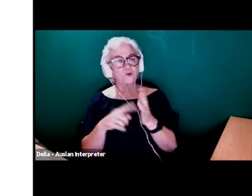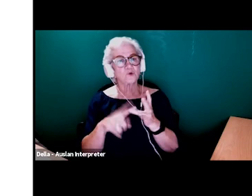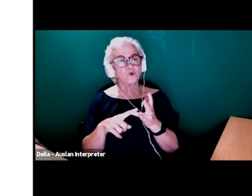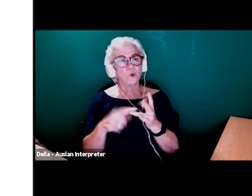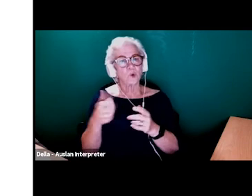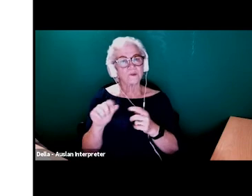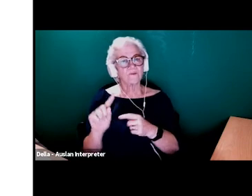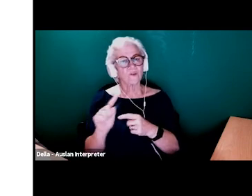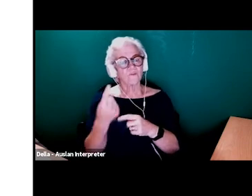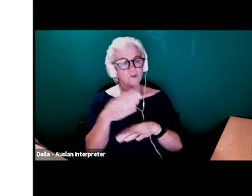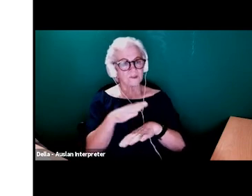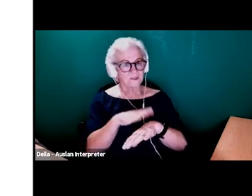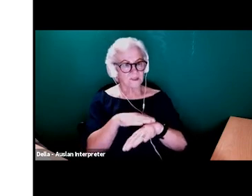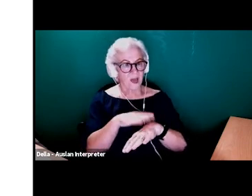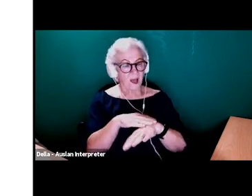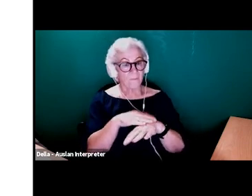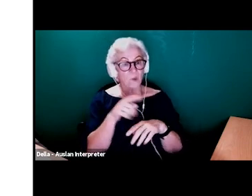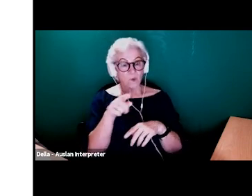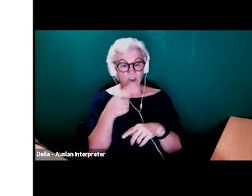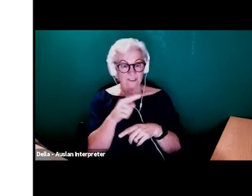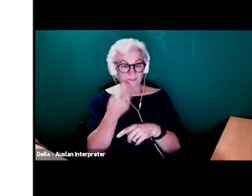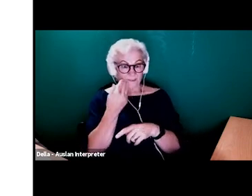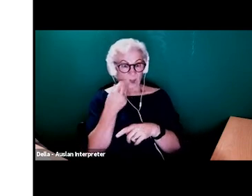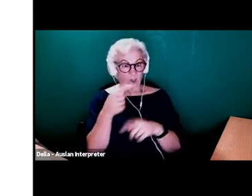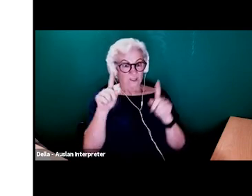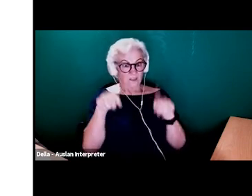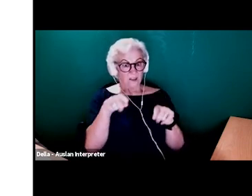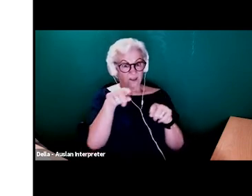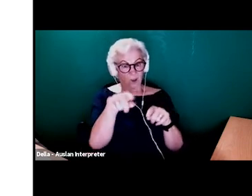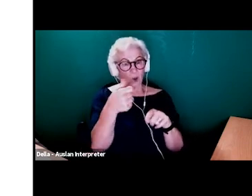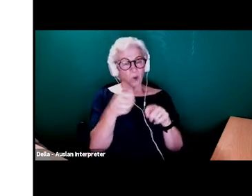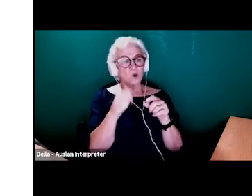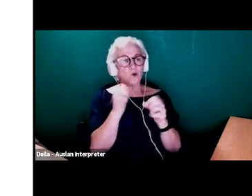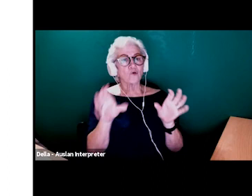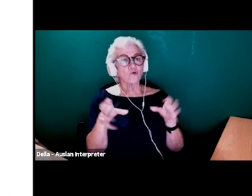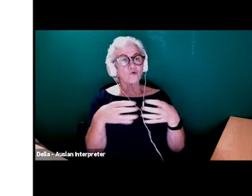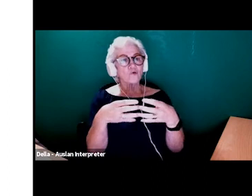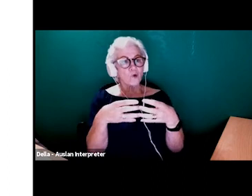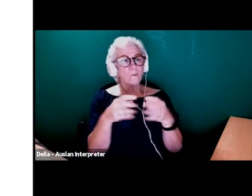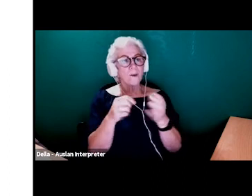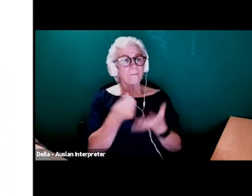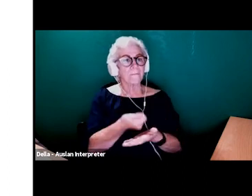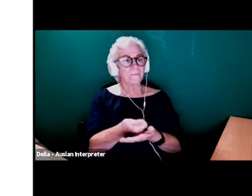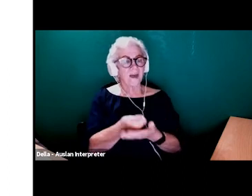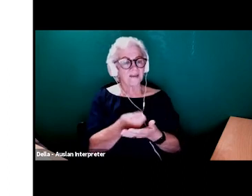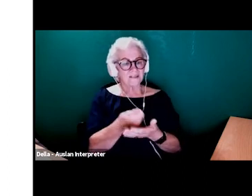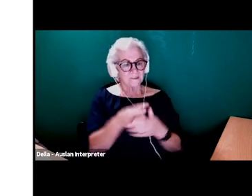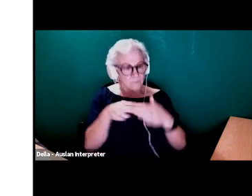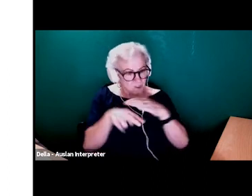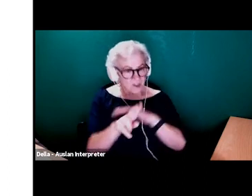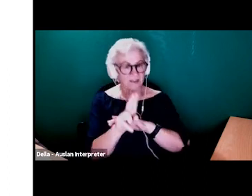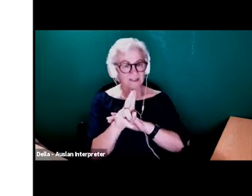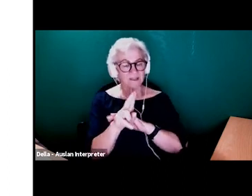So these findings are hot off the press. Using a technique called group-based trajectory modelling, we identified 5